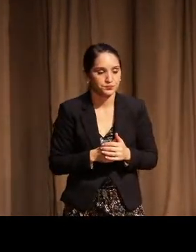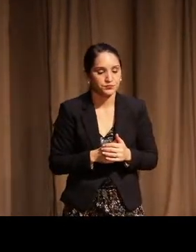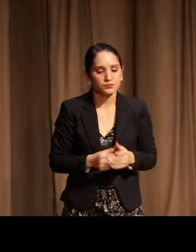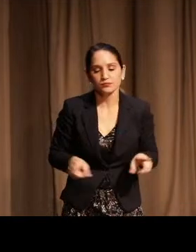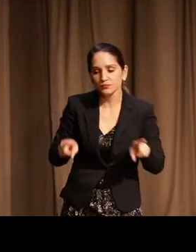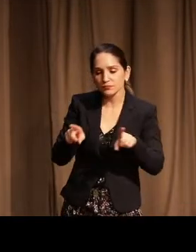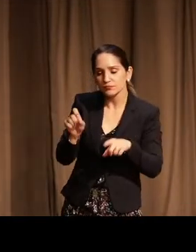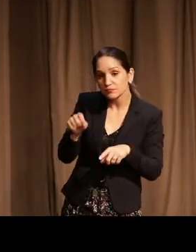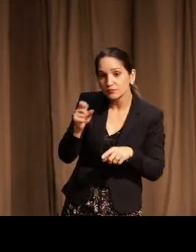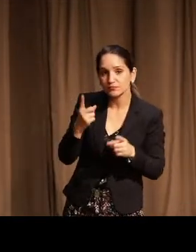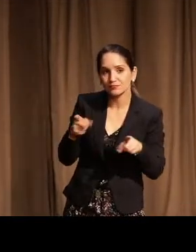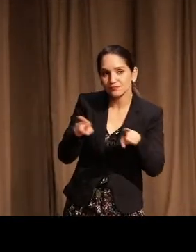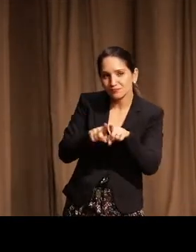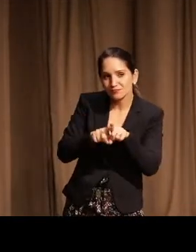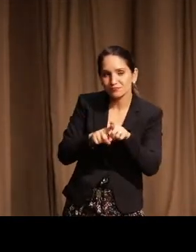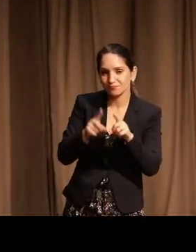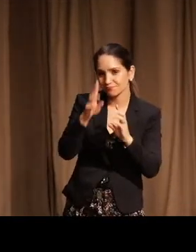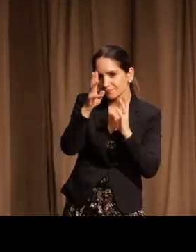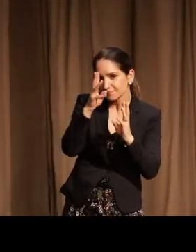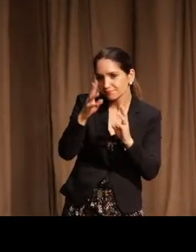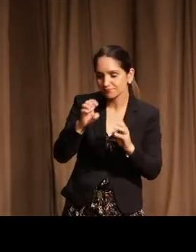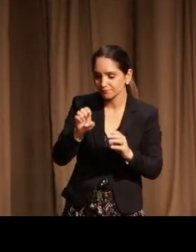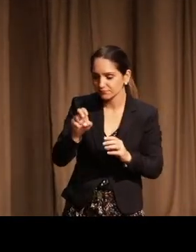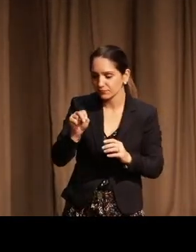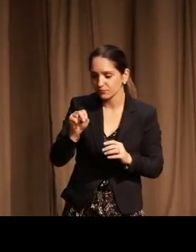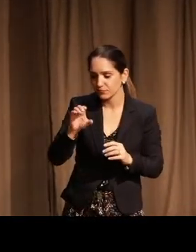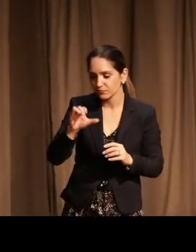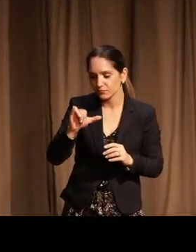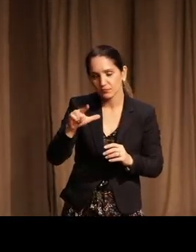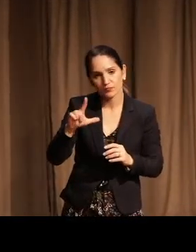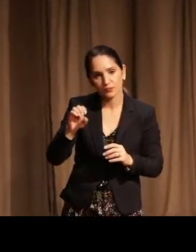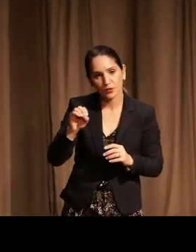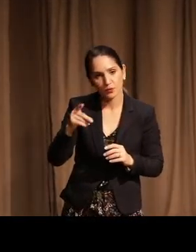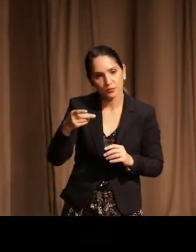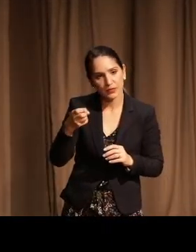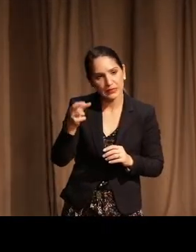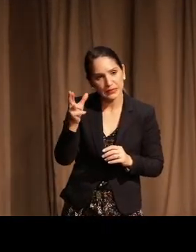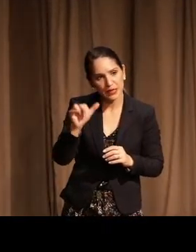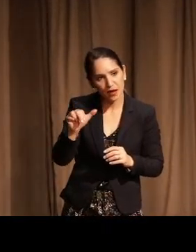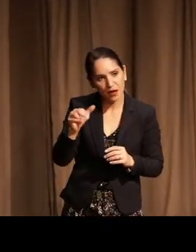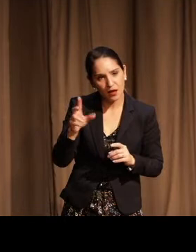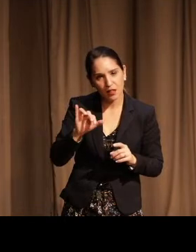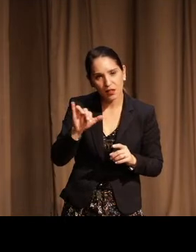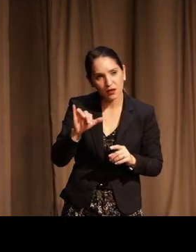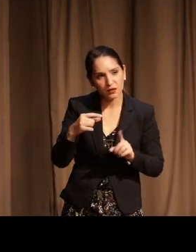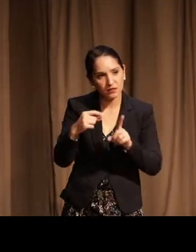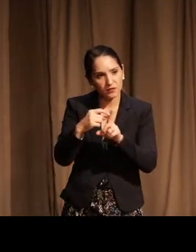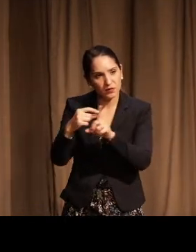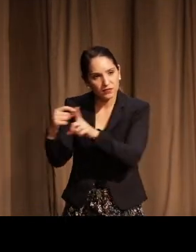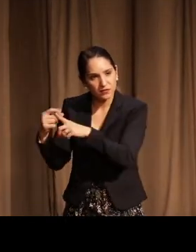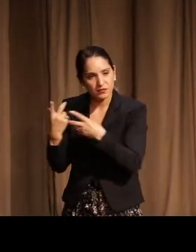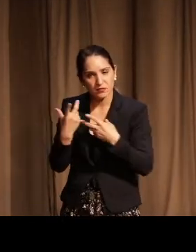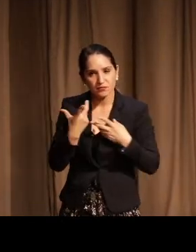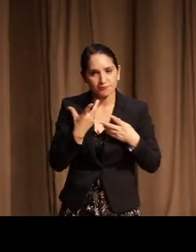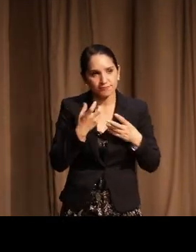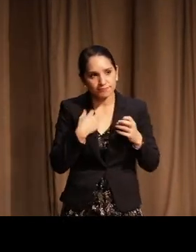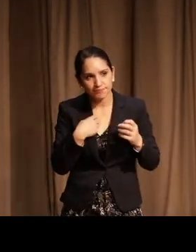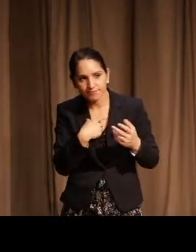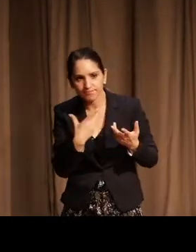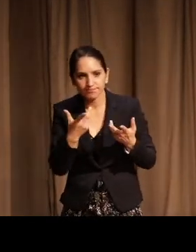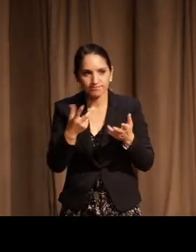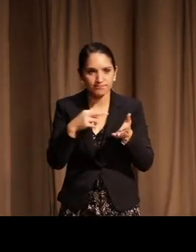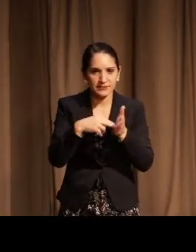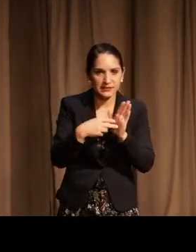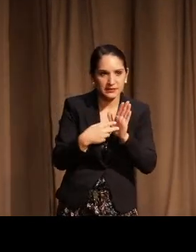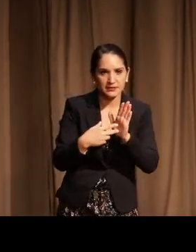encyclopedia, like creating a vocabulary with these portraits